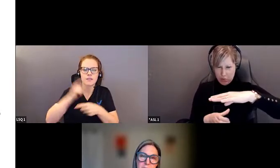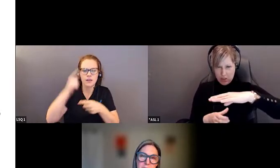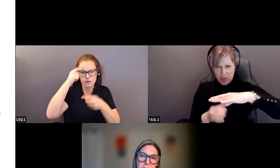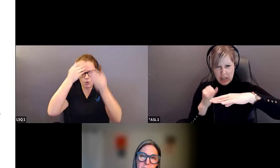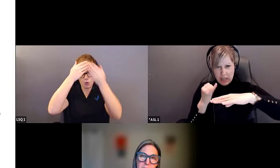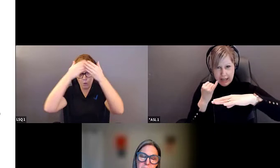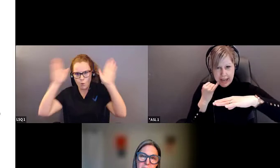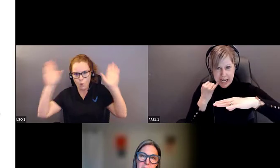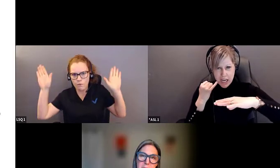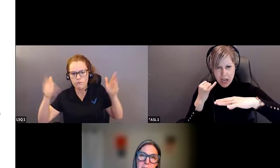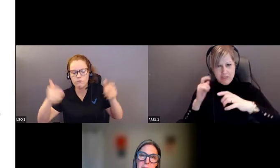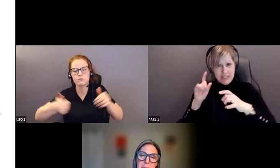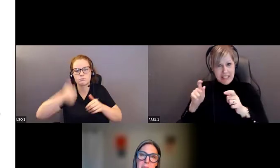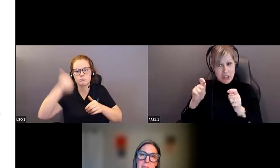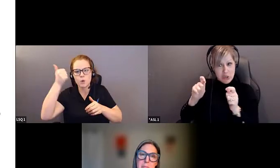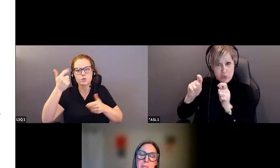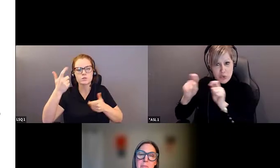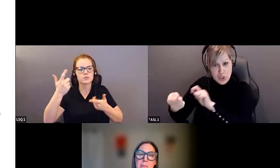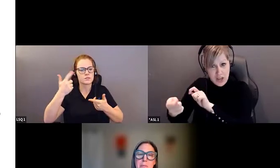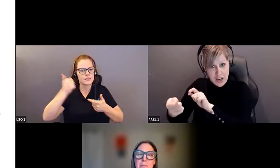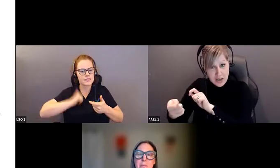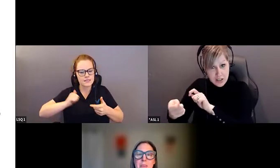action. You ready?